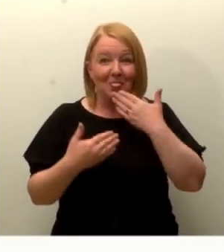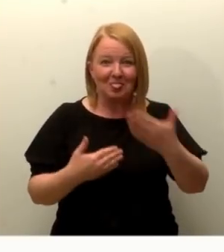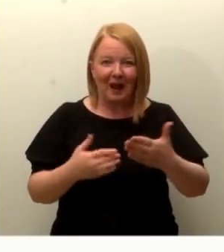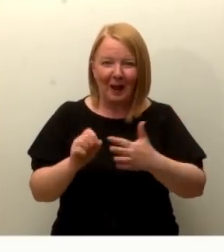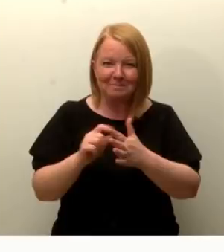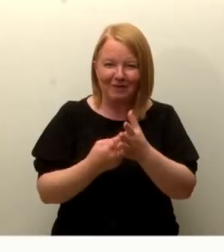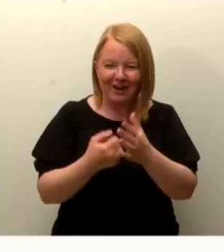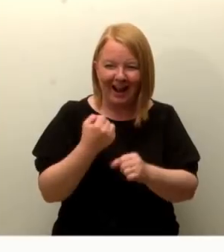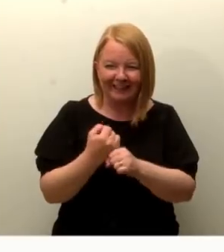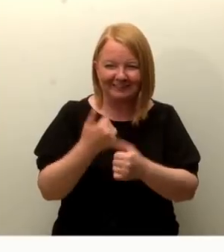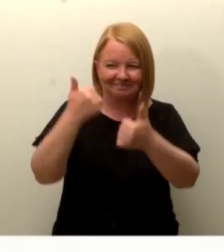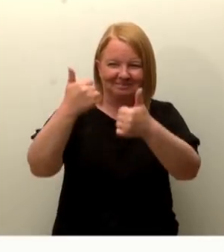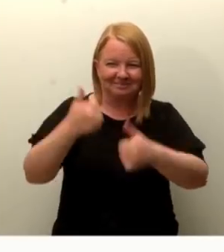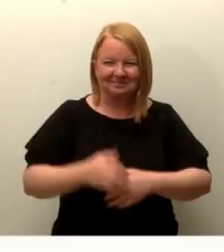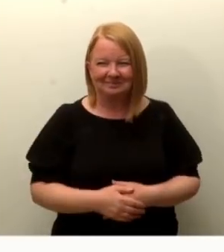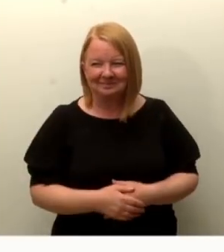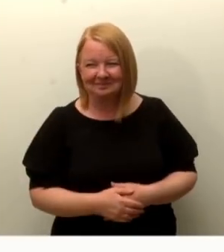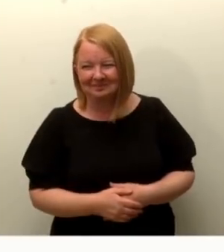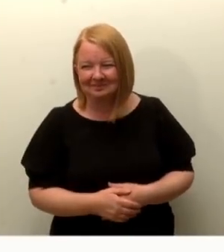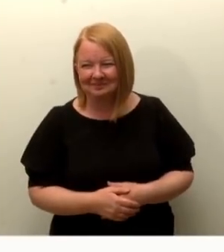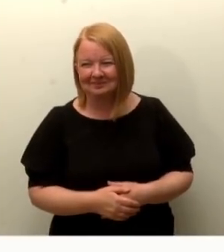Parag.